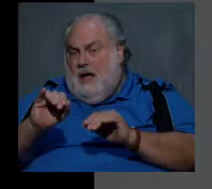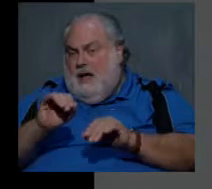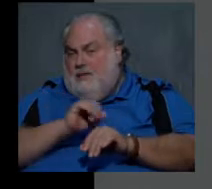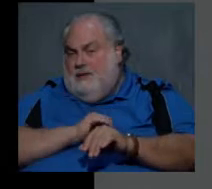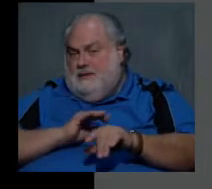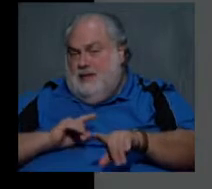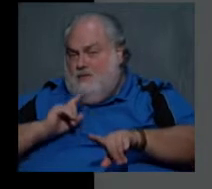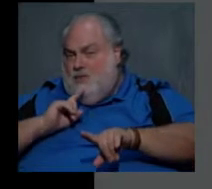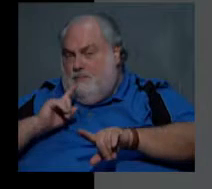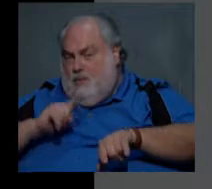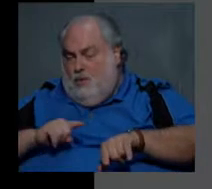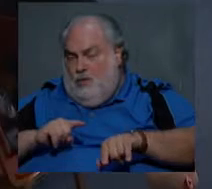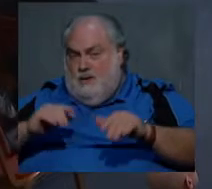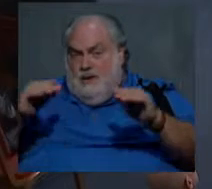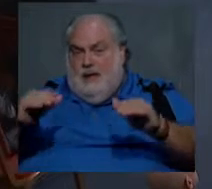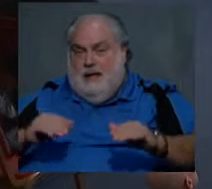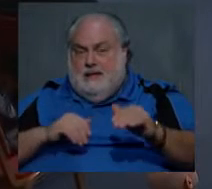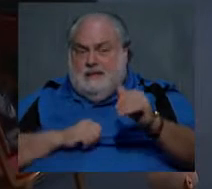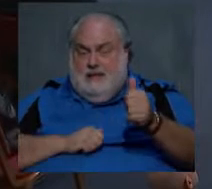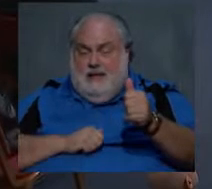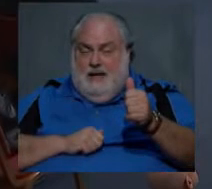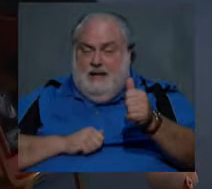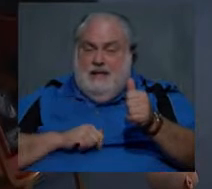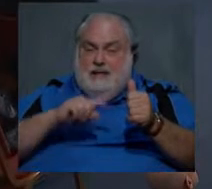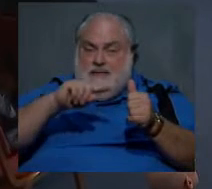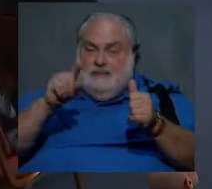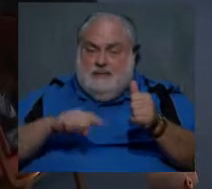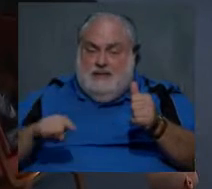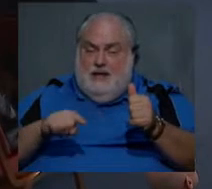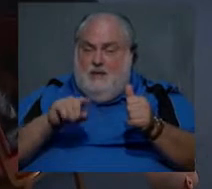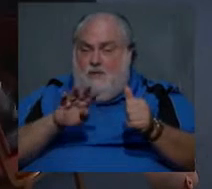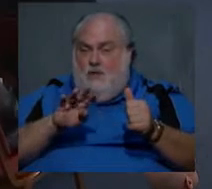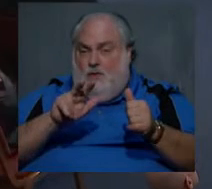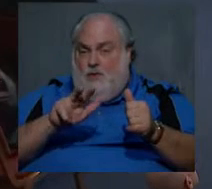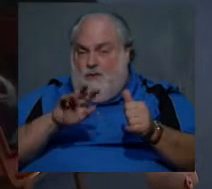staff report. And item number 10, file number